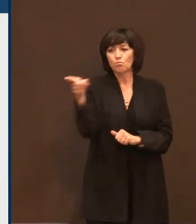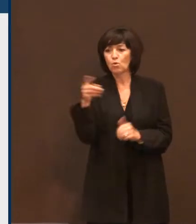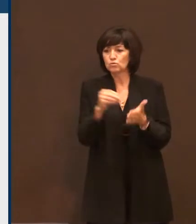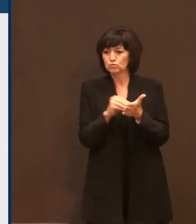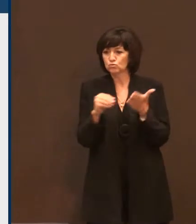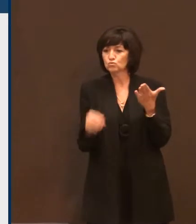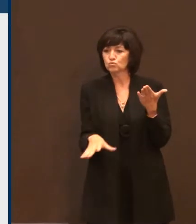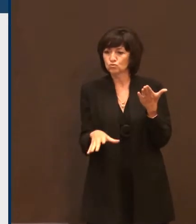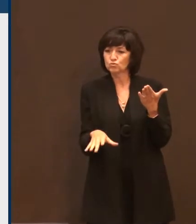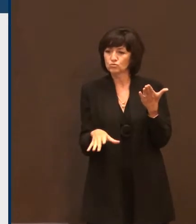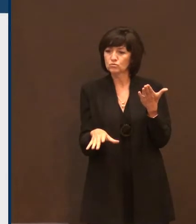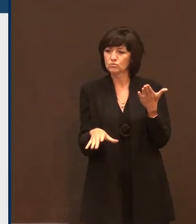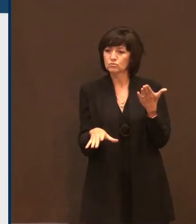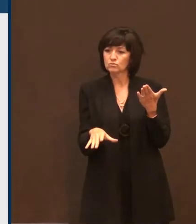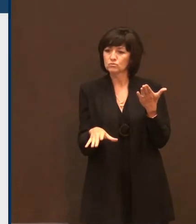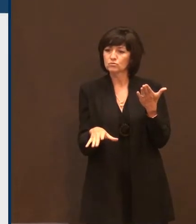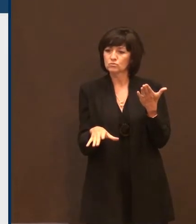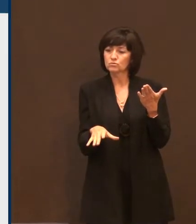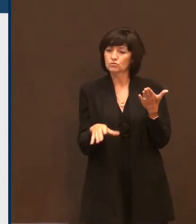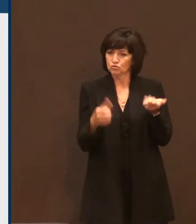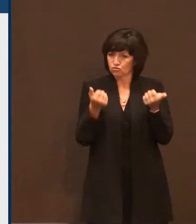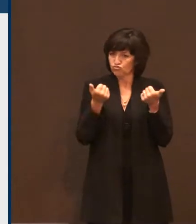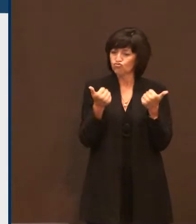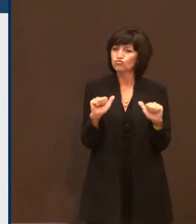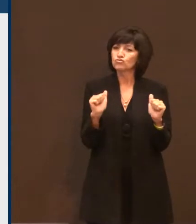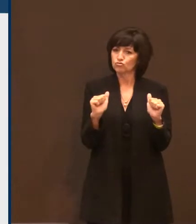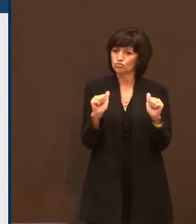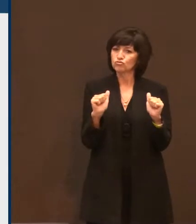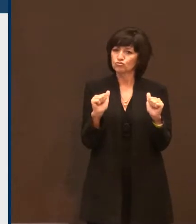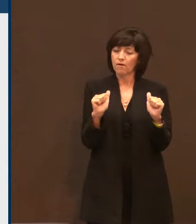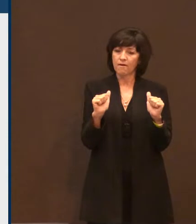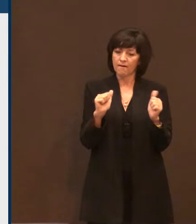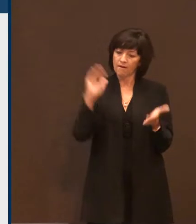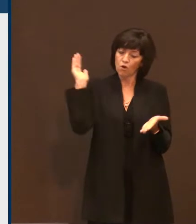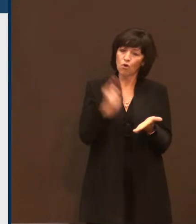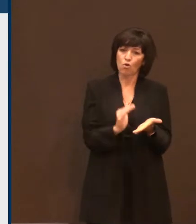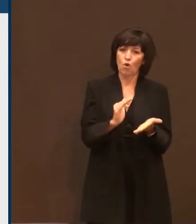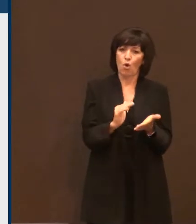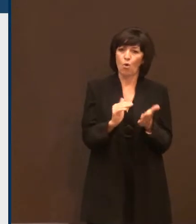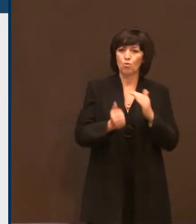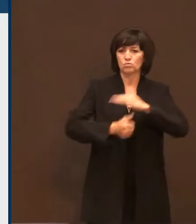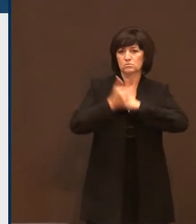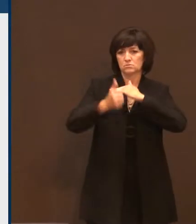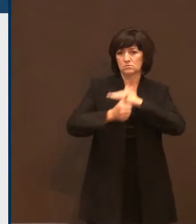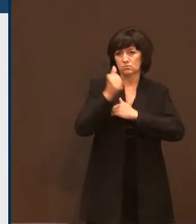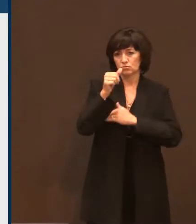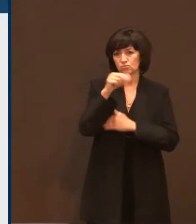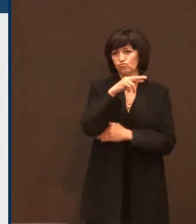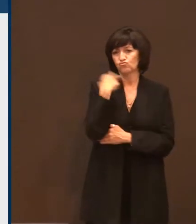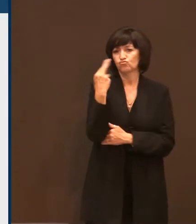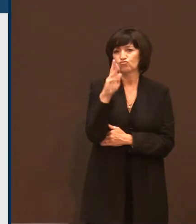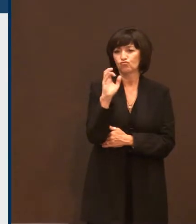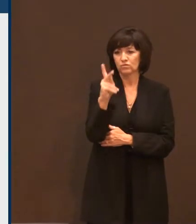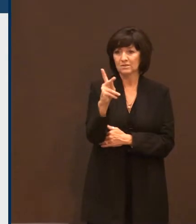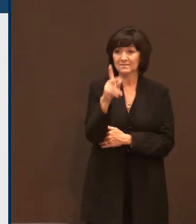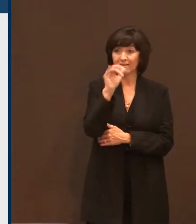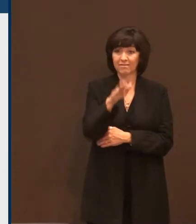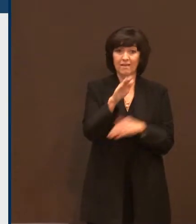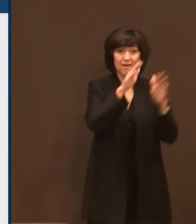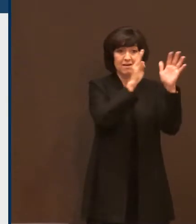a manageable or lowest amount of risk. And this 3-scenario